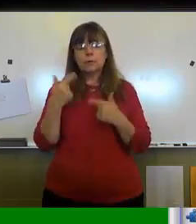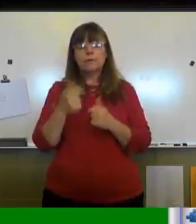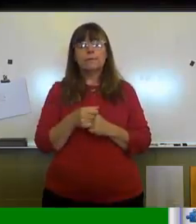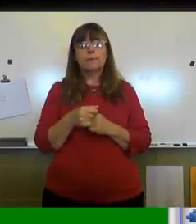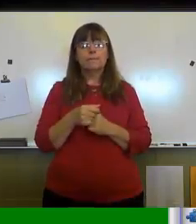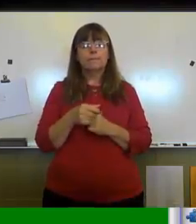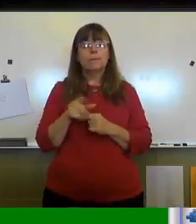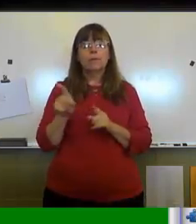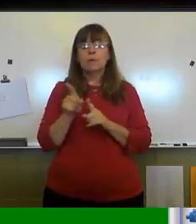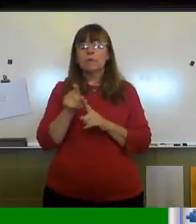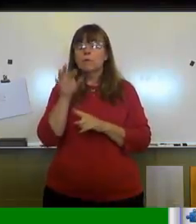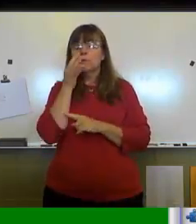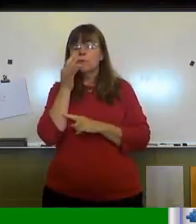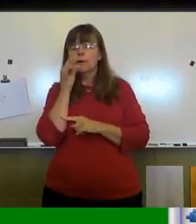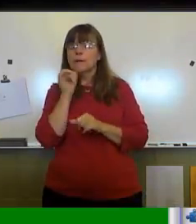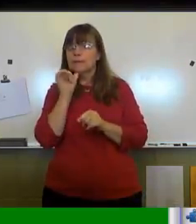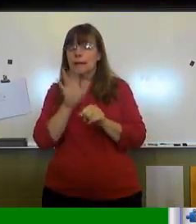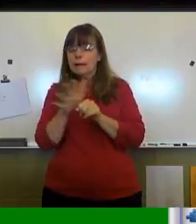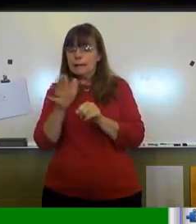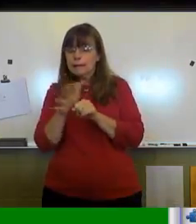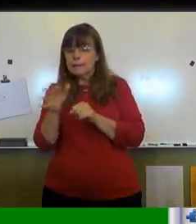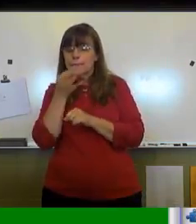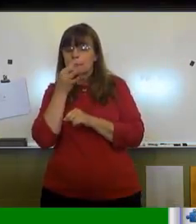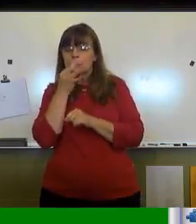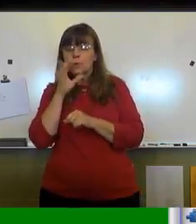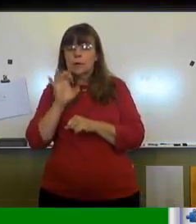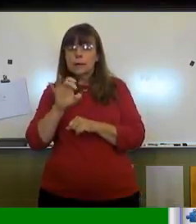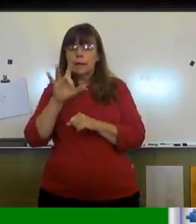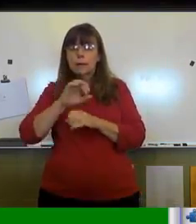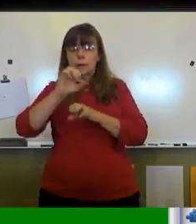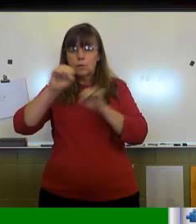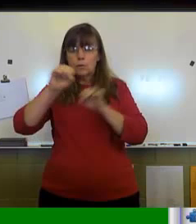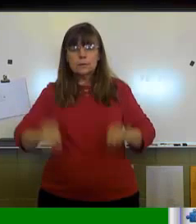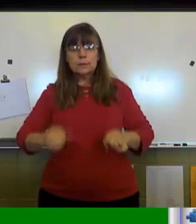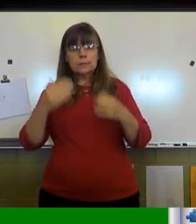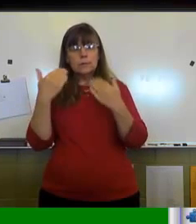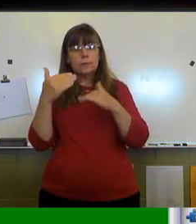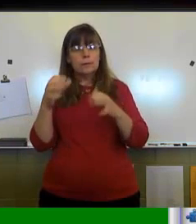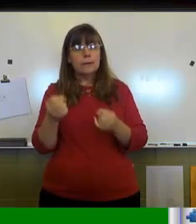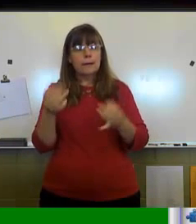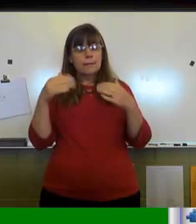not enough food in the ecosystem, it's going to limit how many animals can live in that ecosystem.